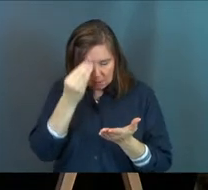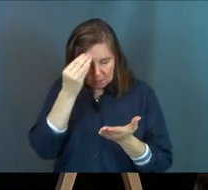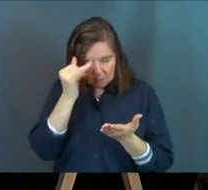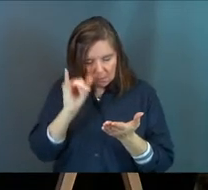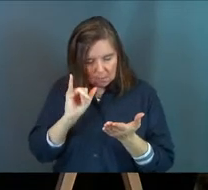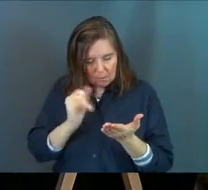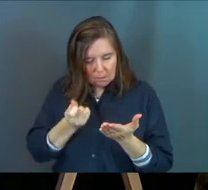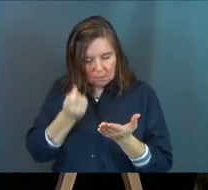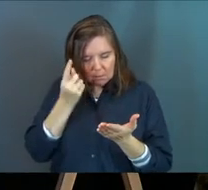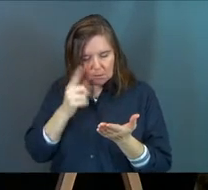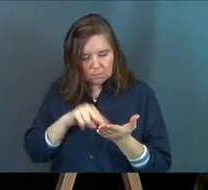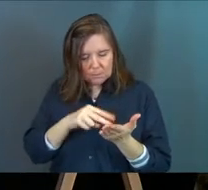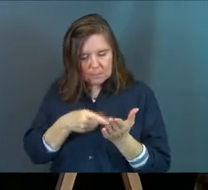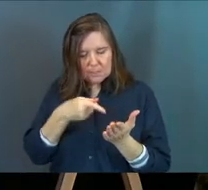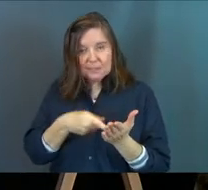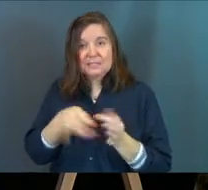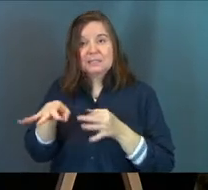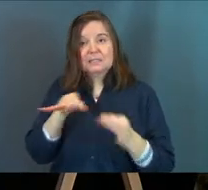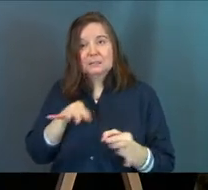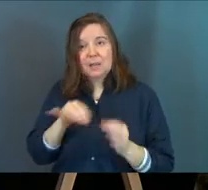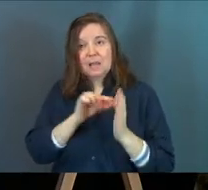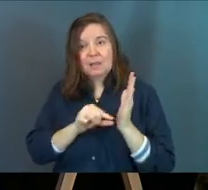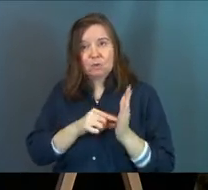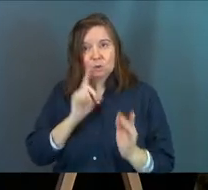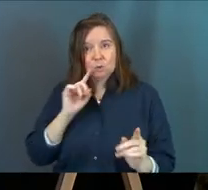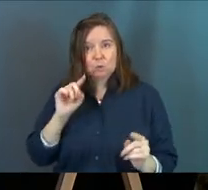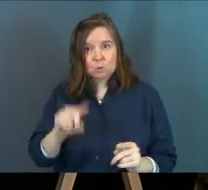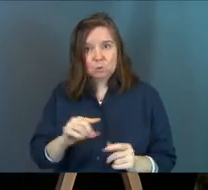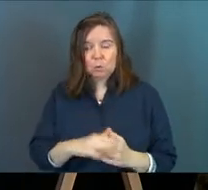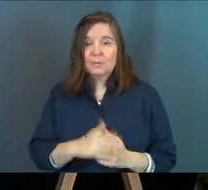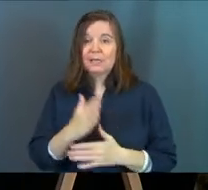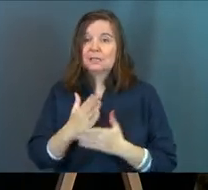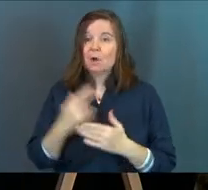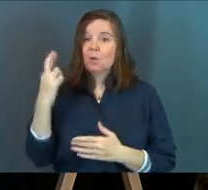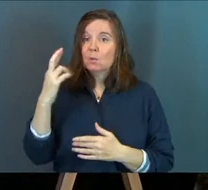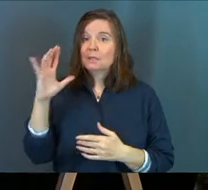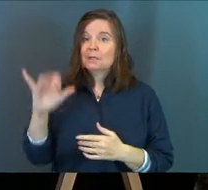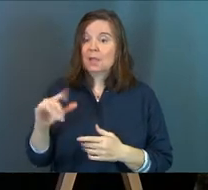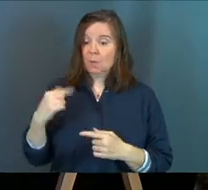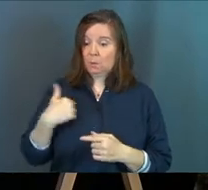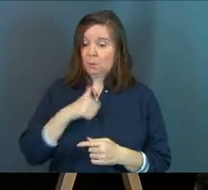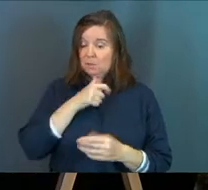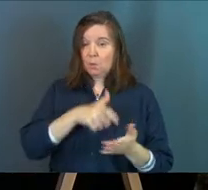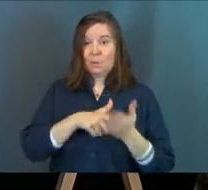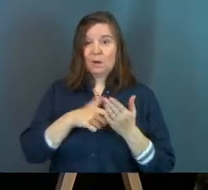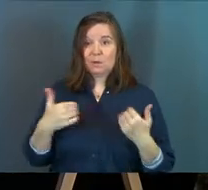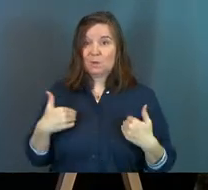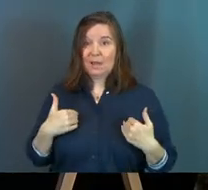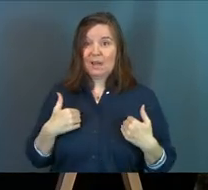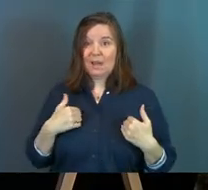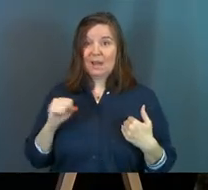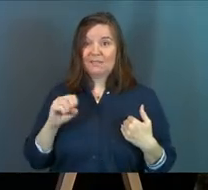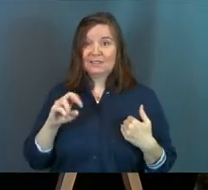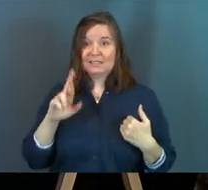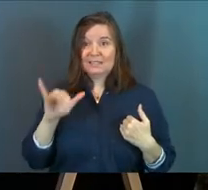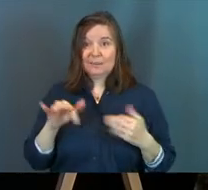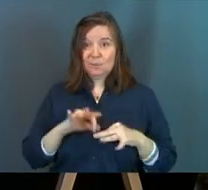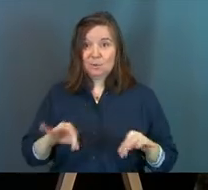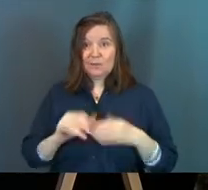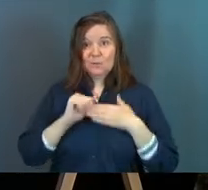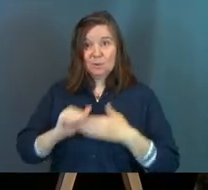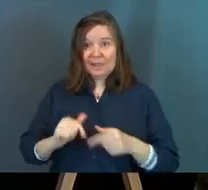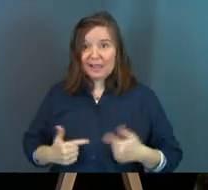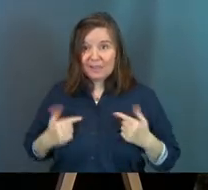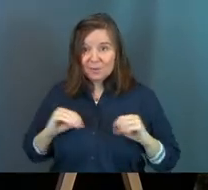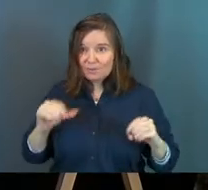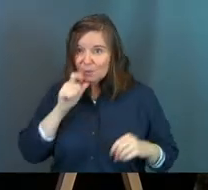means. He explains the verses to you. It's part of the reason that we don't require you to have a seminary degree if you lead one of our